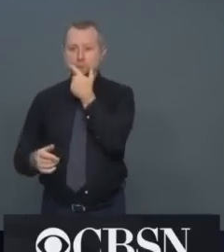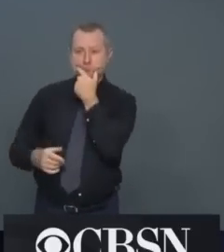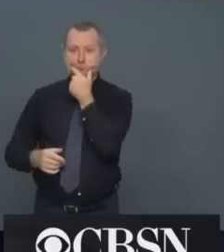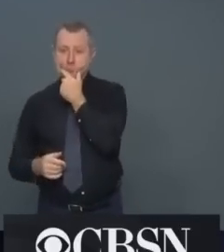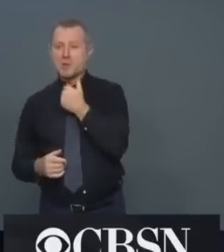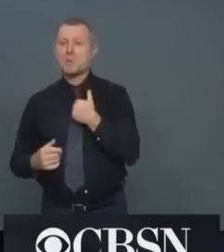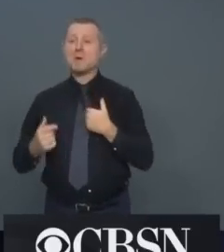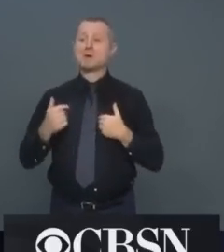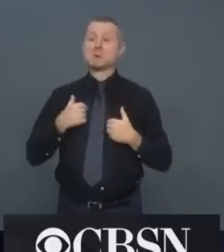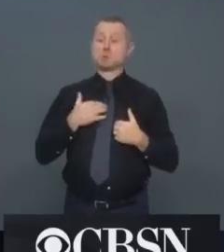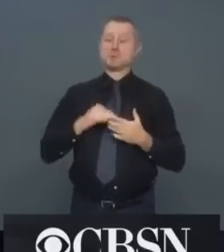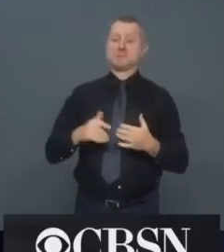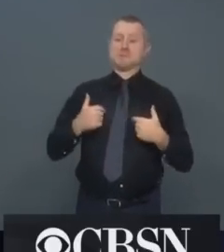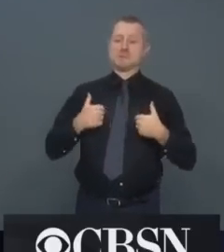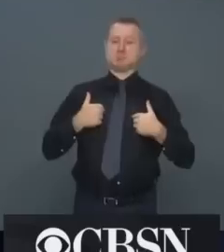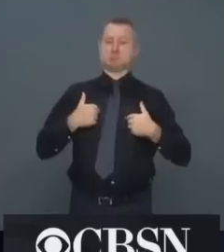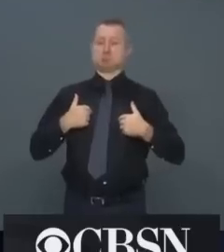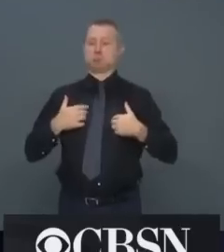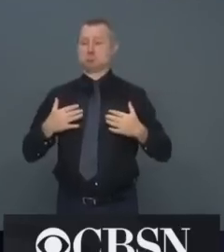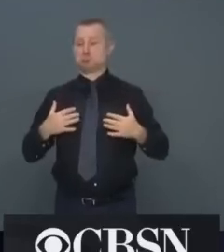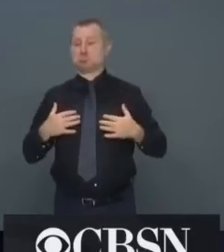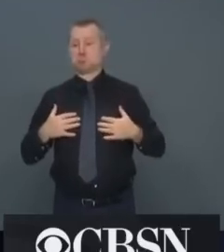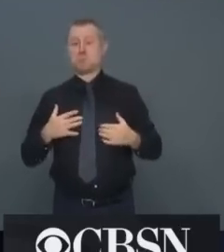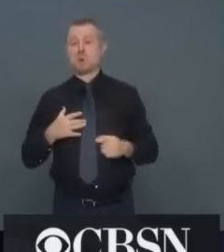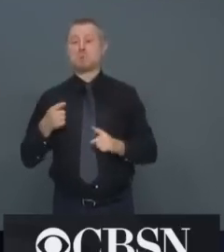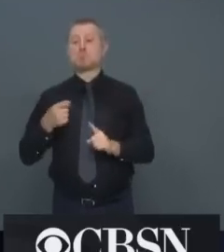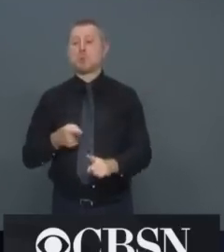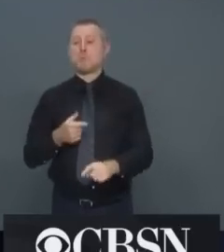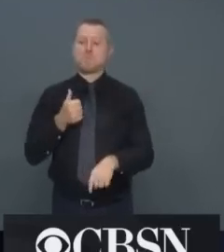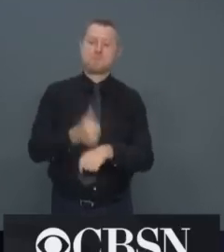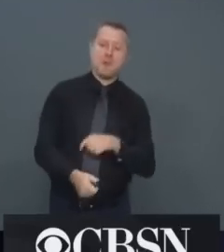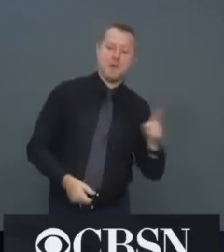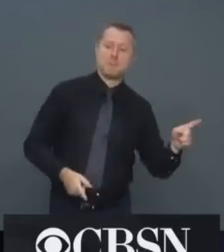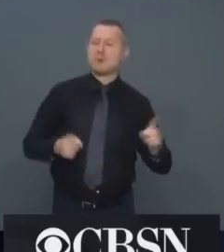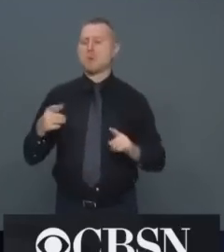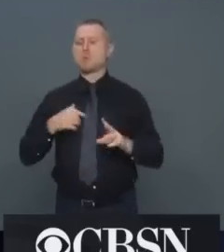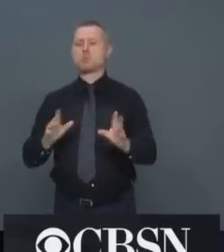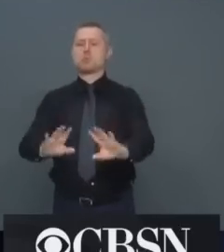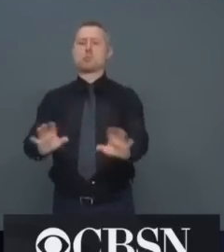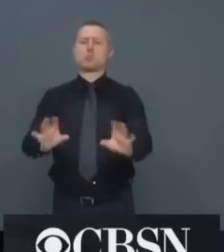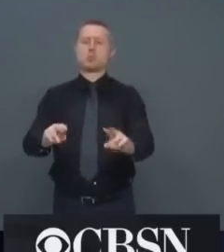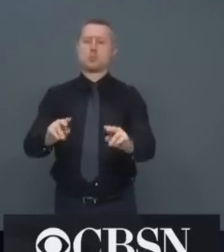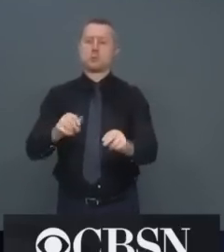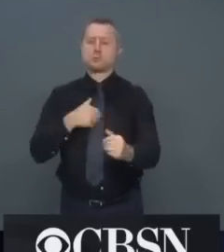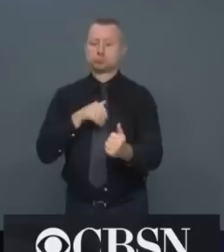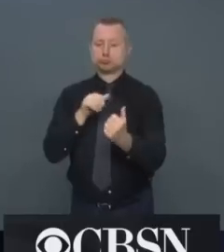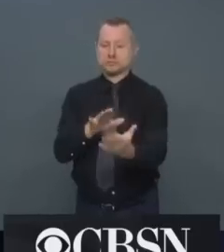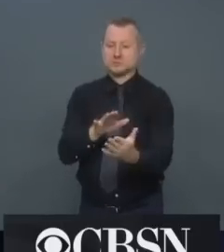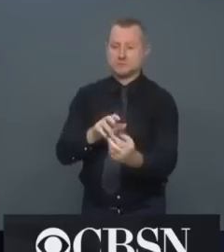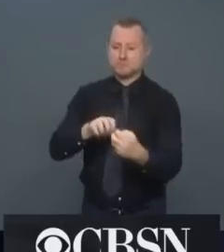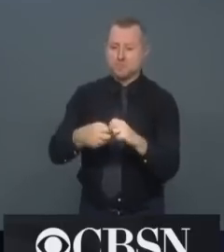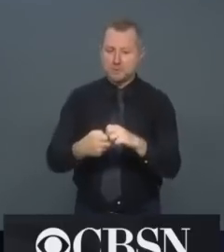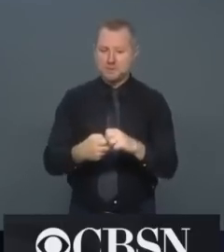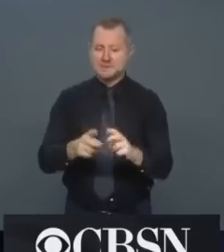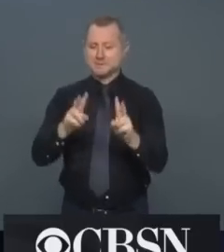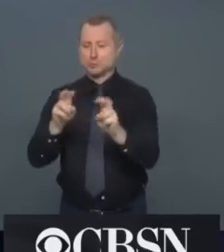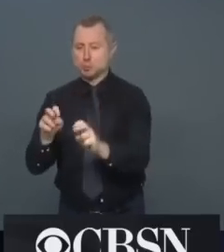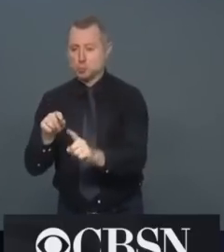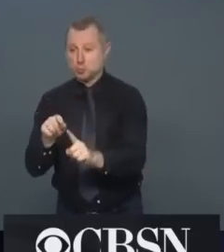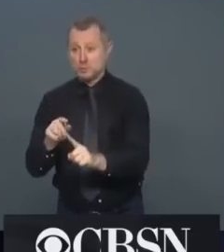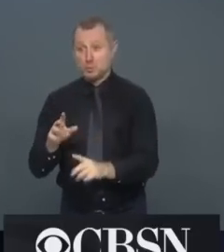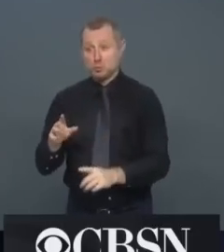me, it's not about blame or not. I address issues. I address problems. Crime in New York City is a